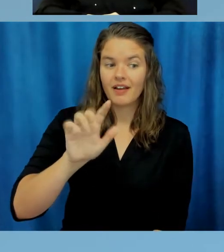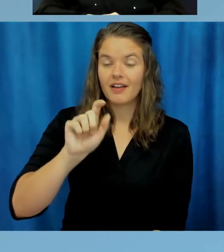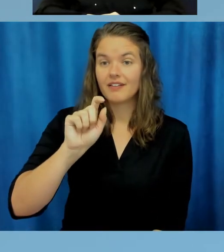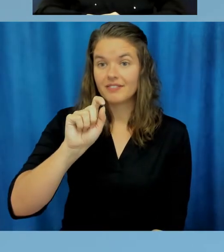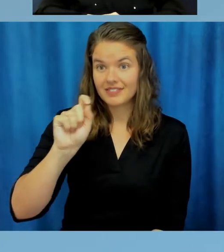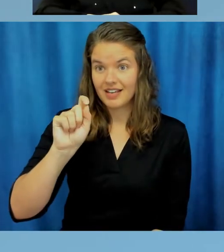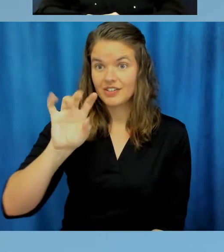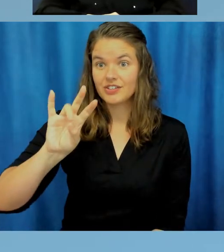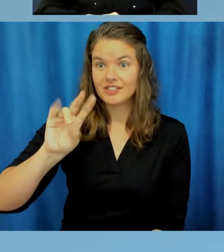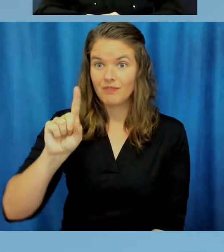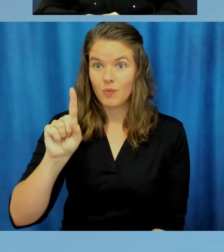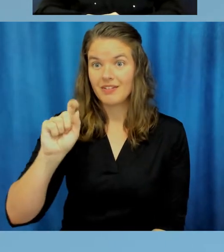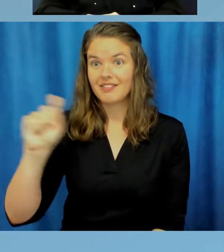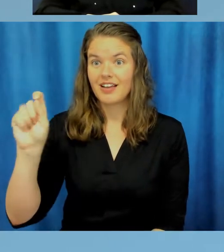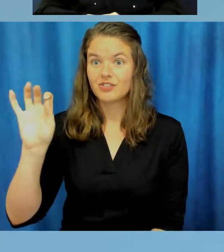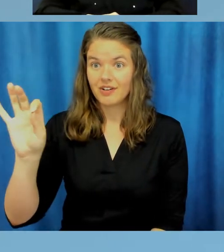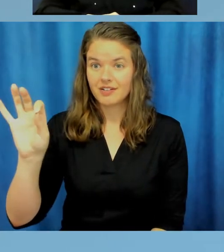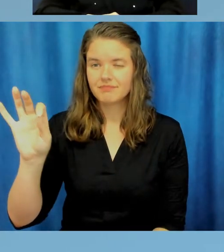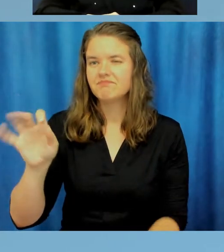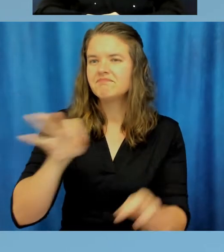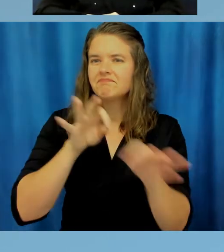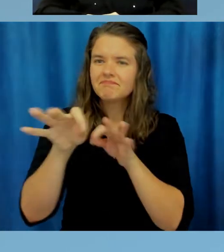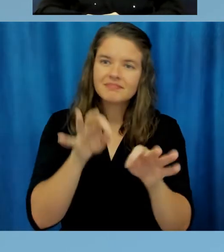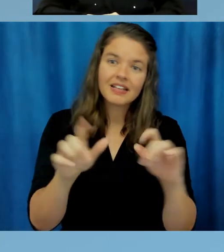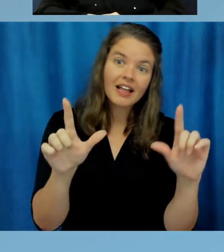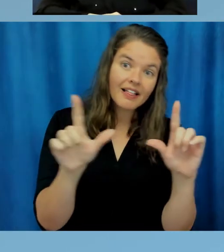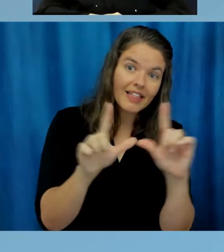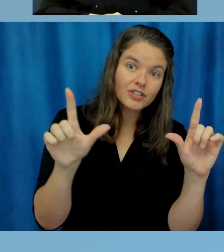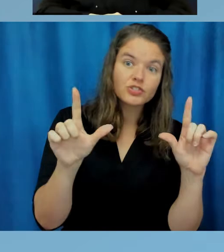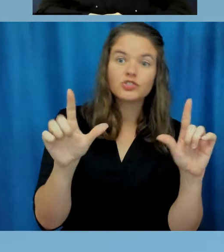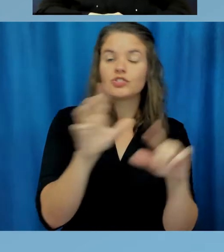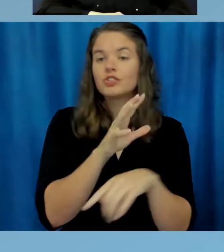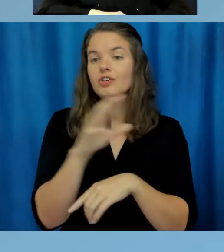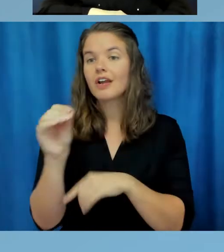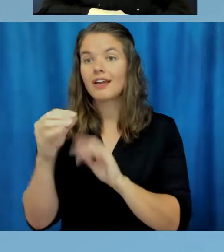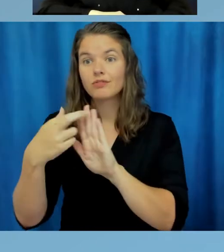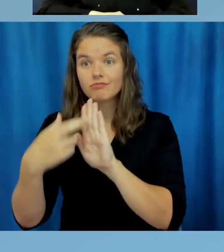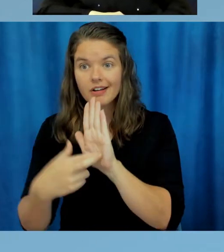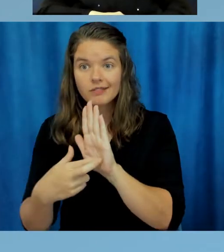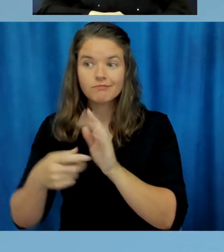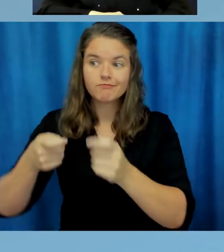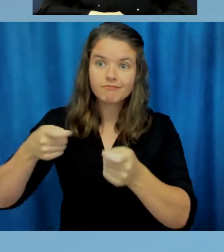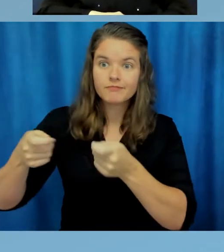5-71-9, and that talks about licensure regulations for interpreters for the deaf.